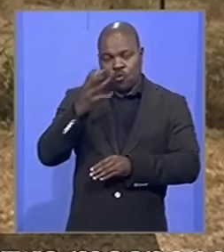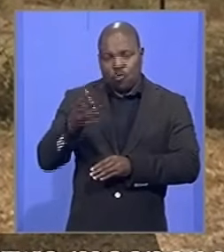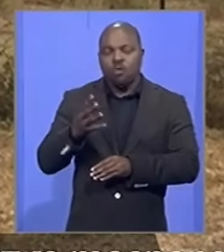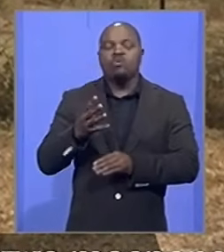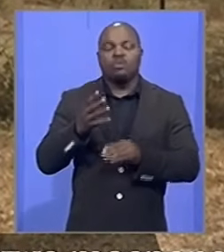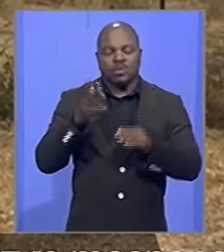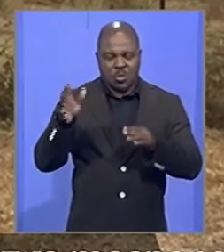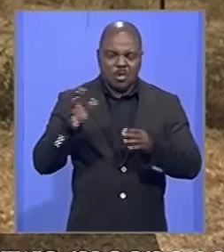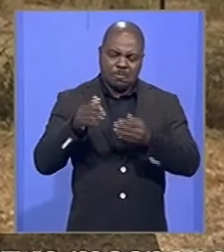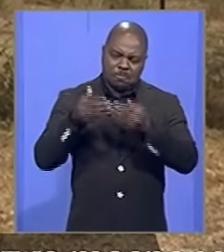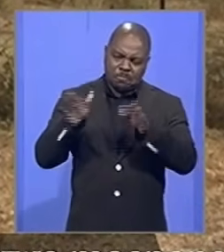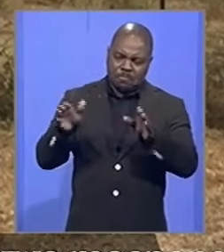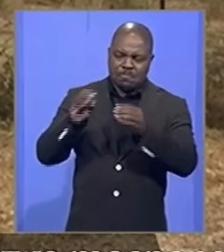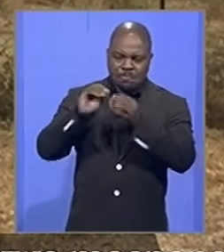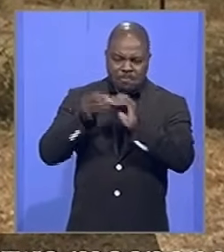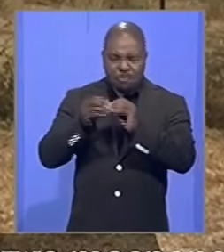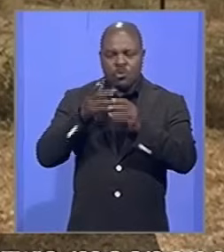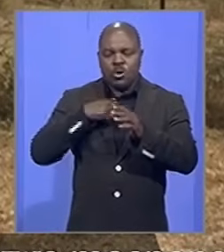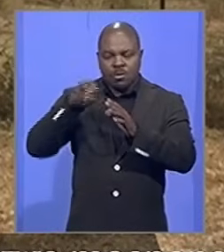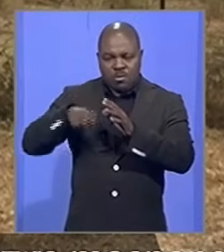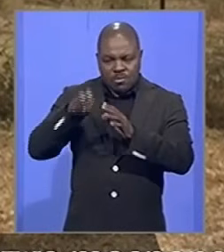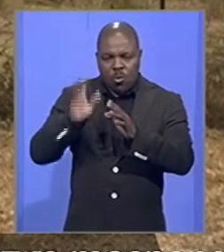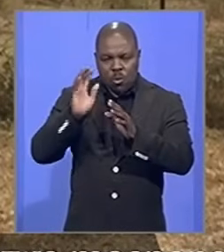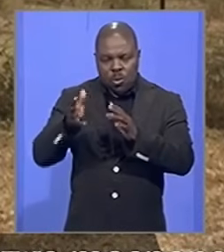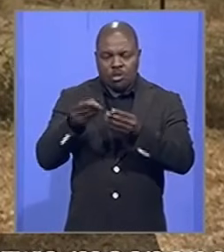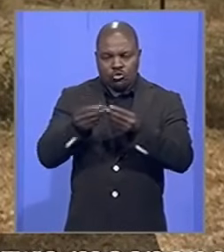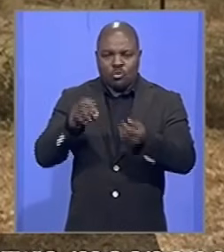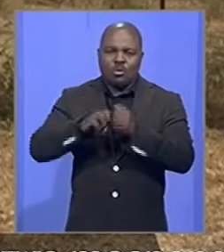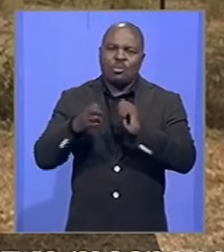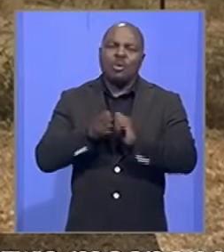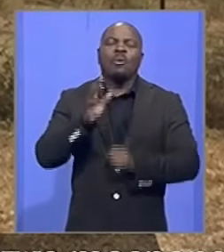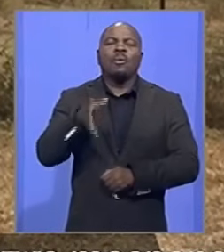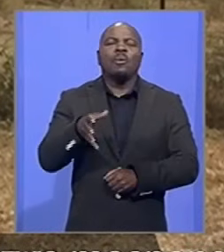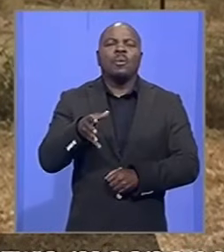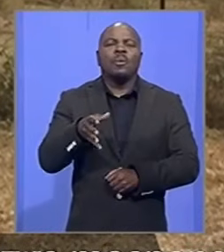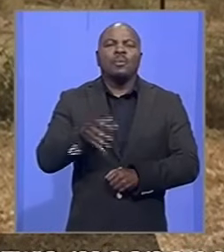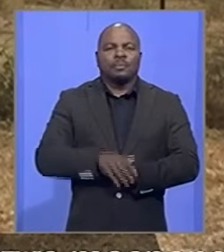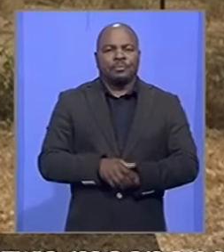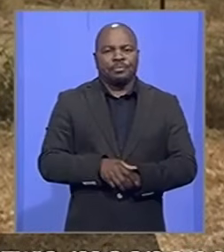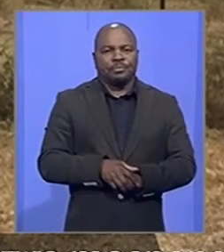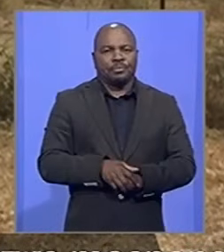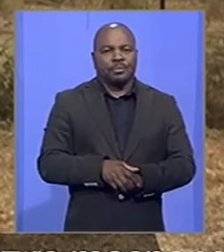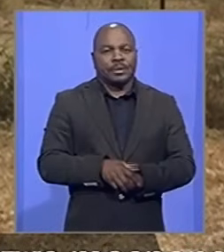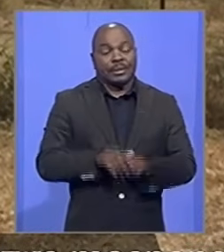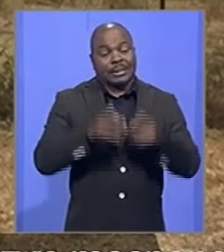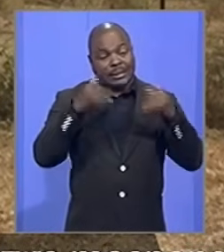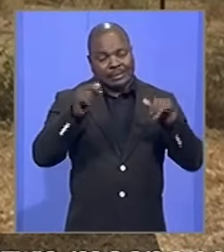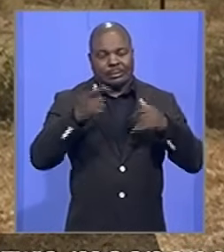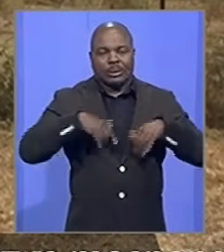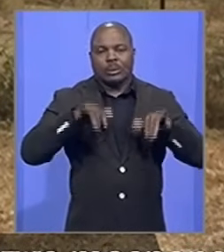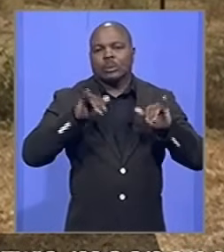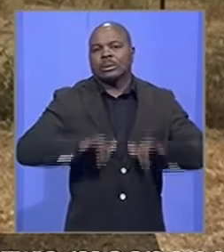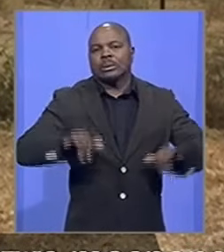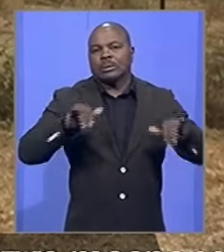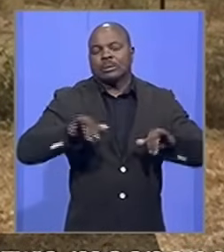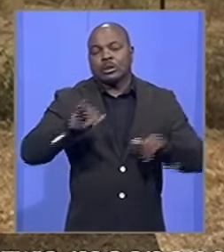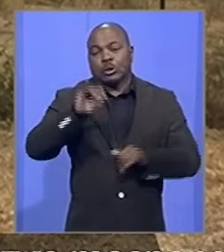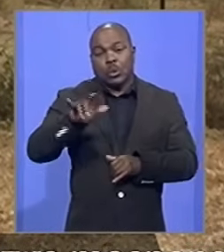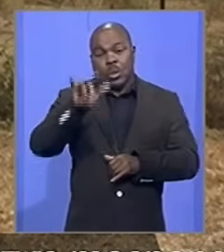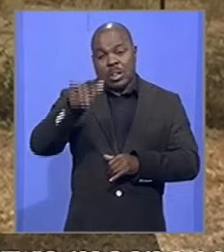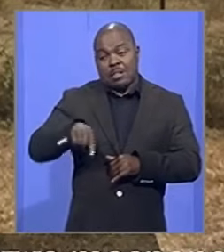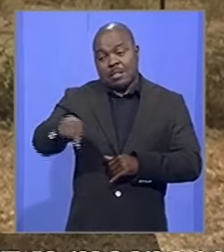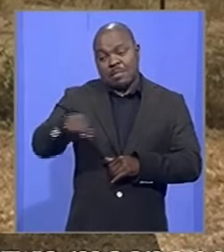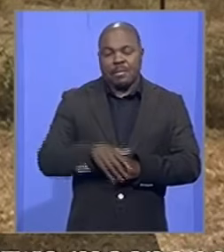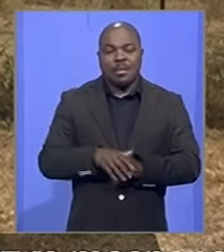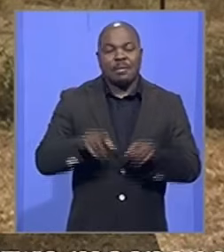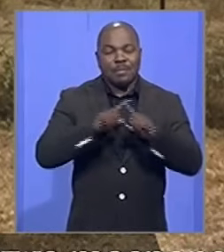to be answered by then. There's going to be the solution that we are seeking. So we're still waiting for that July. But since